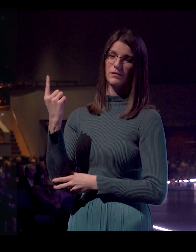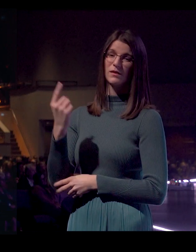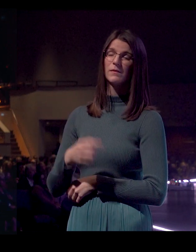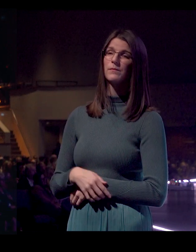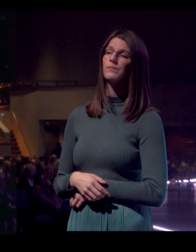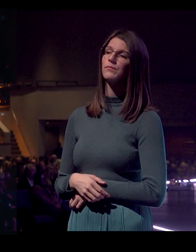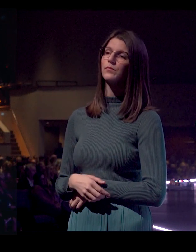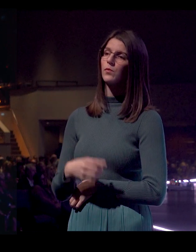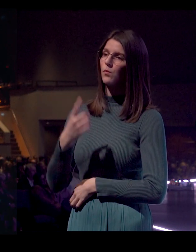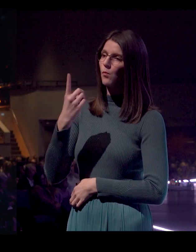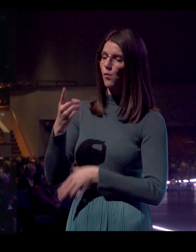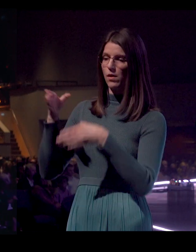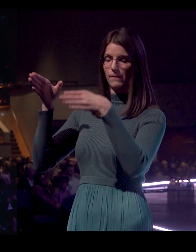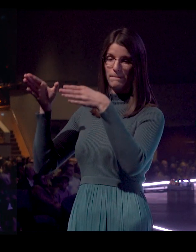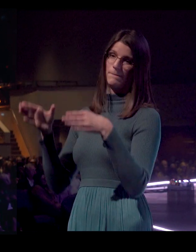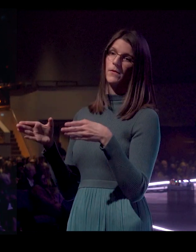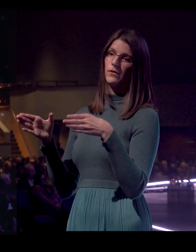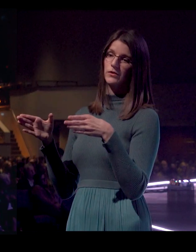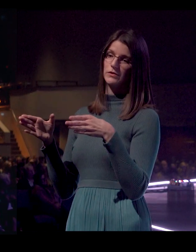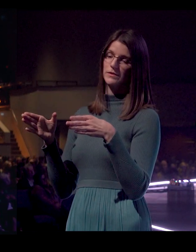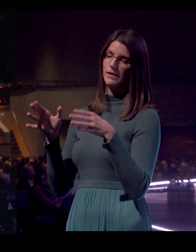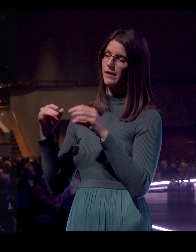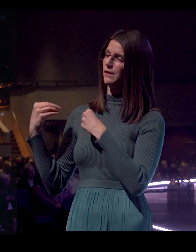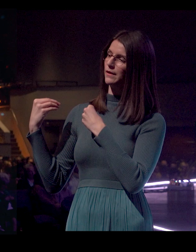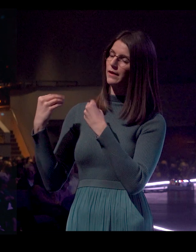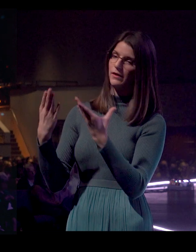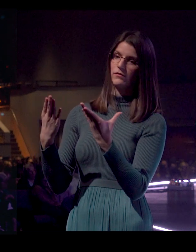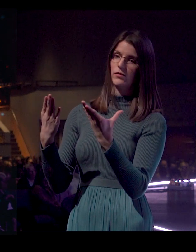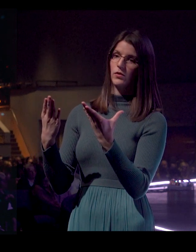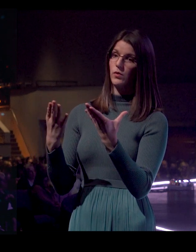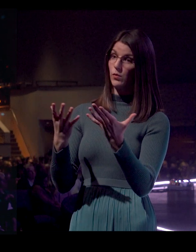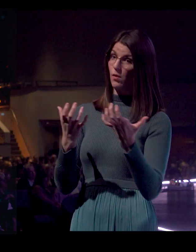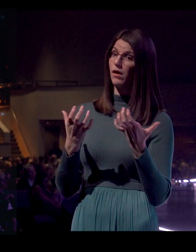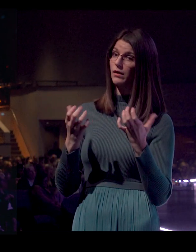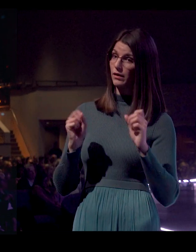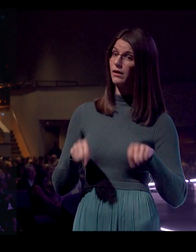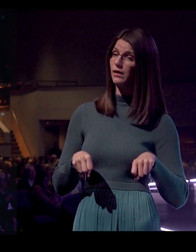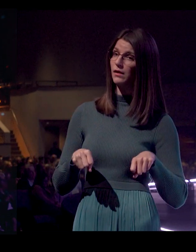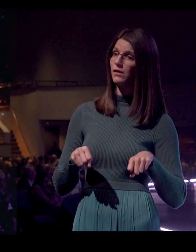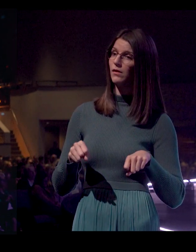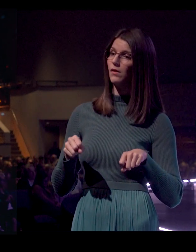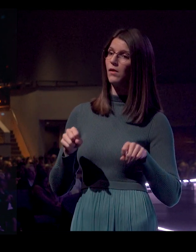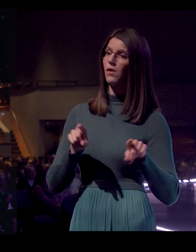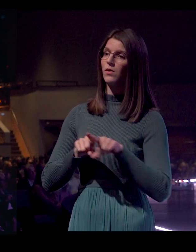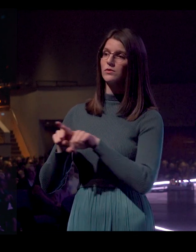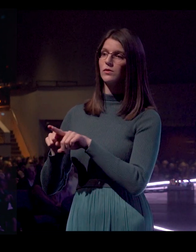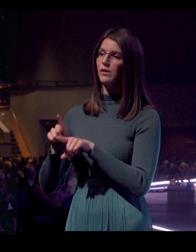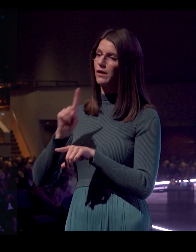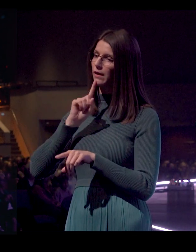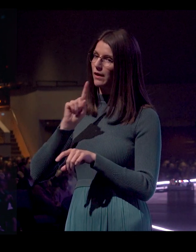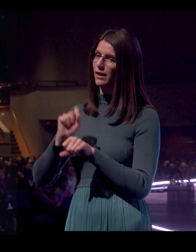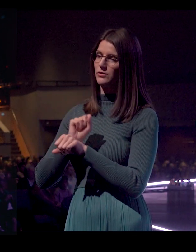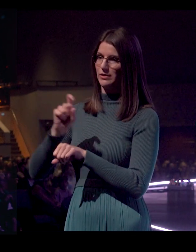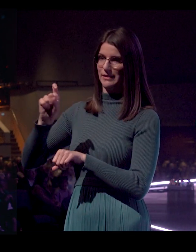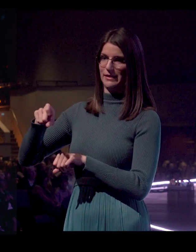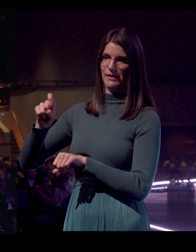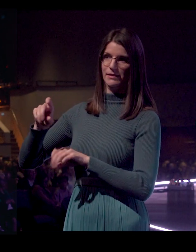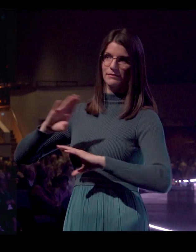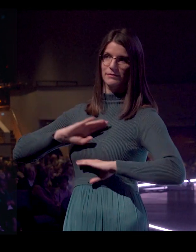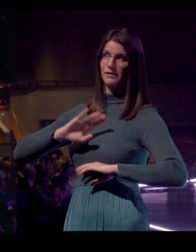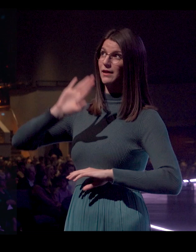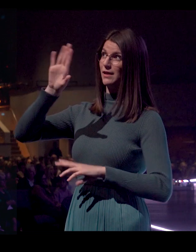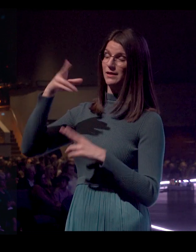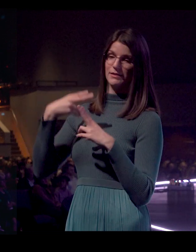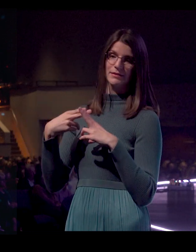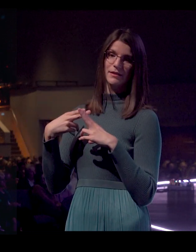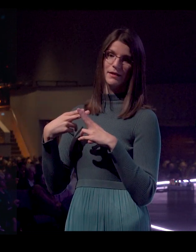only what you want, but what you actually need. And his name is Jesus. And